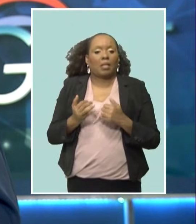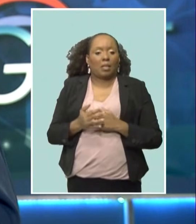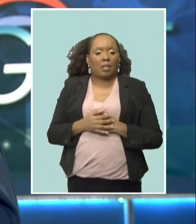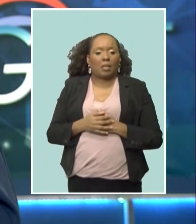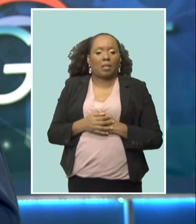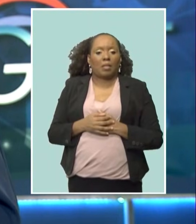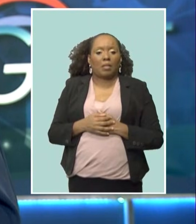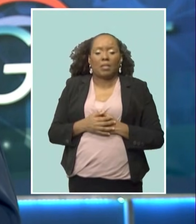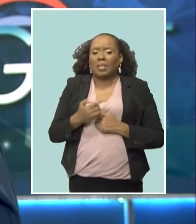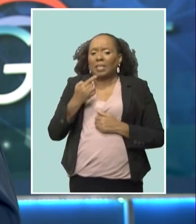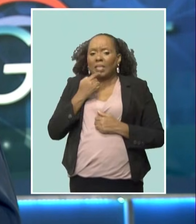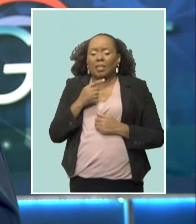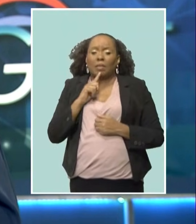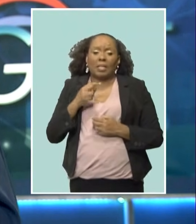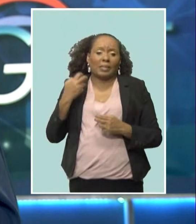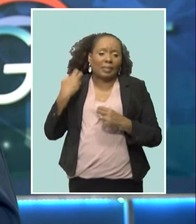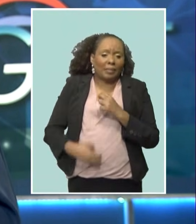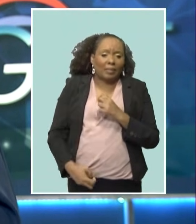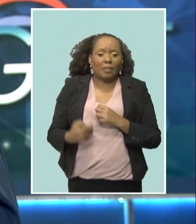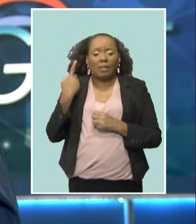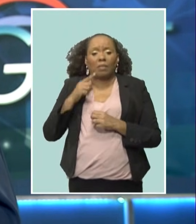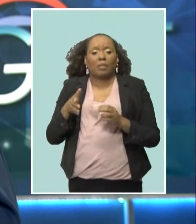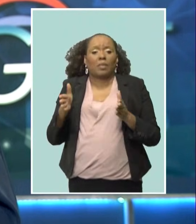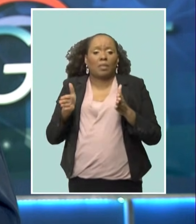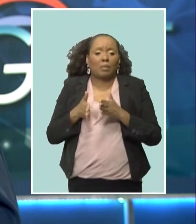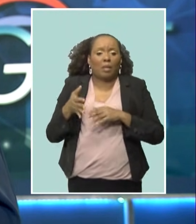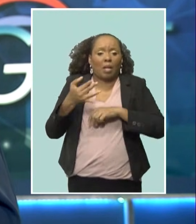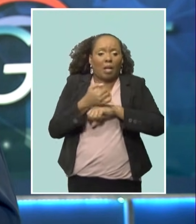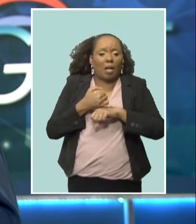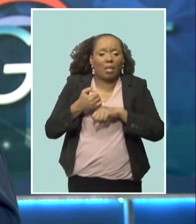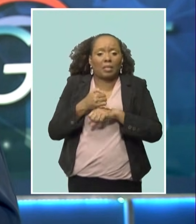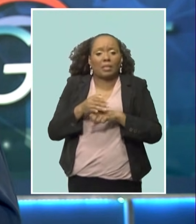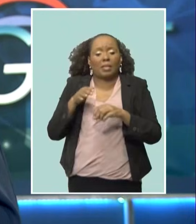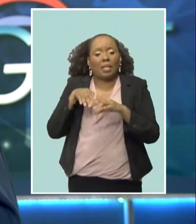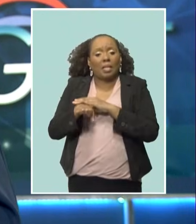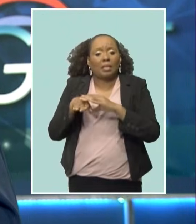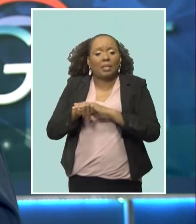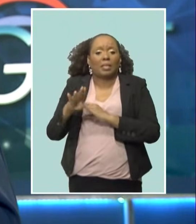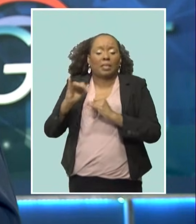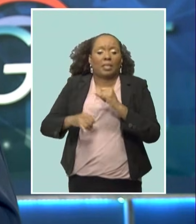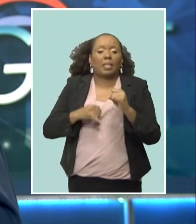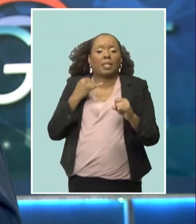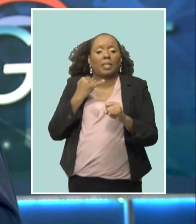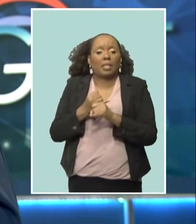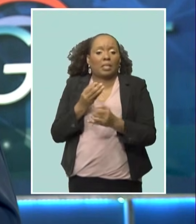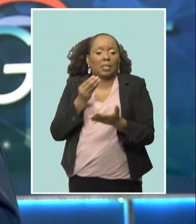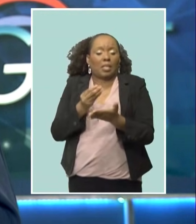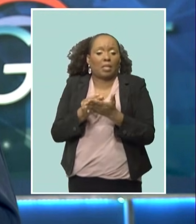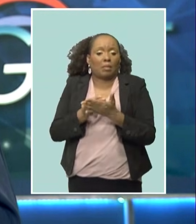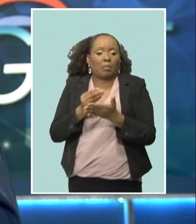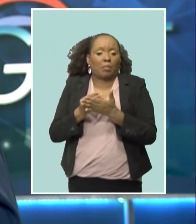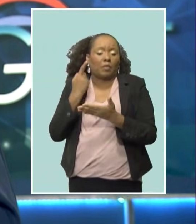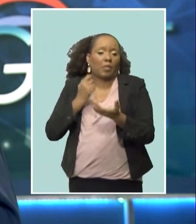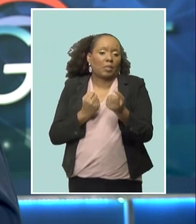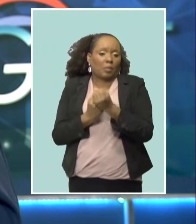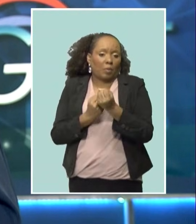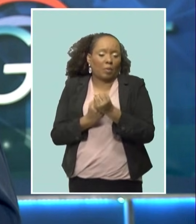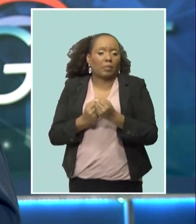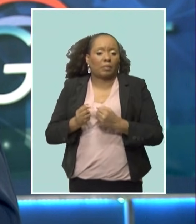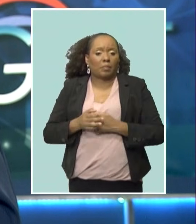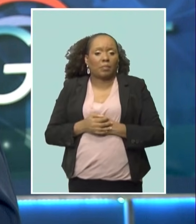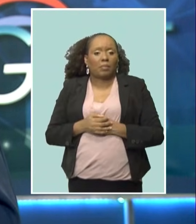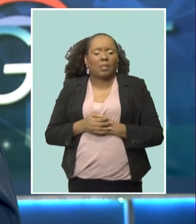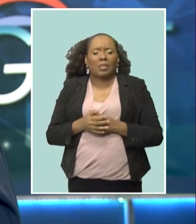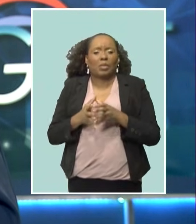the red tape that makes it difficult for small island developing states to access international relief funds removed. He